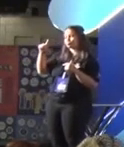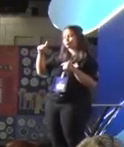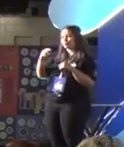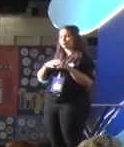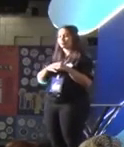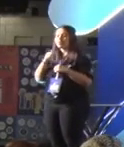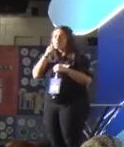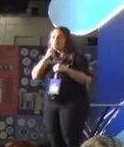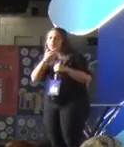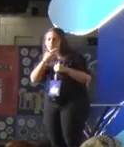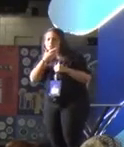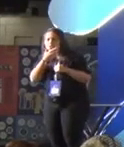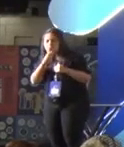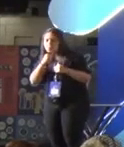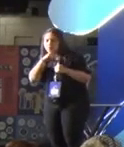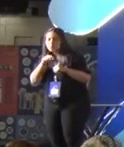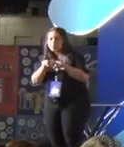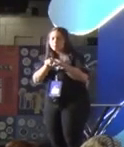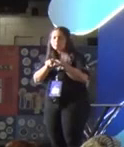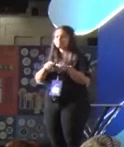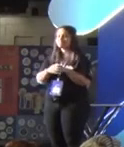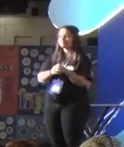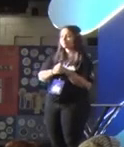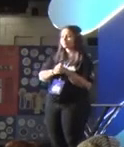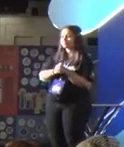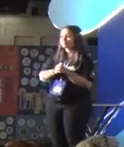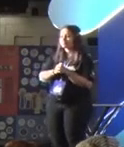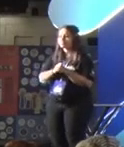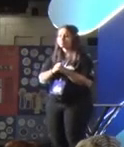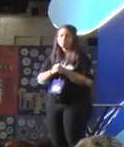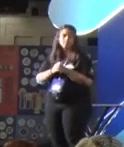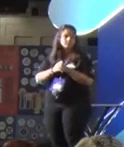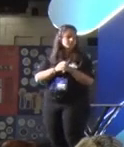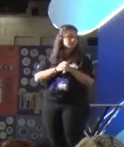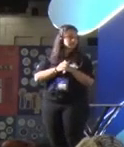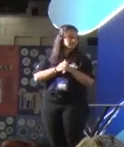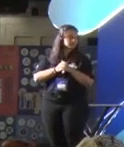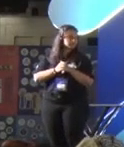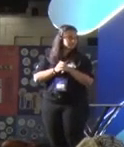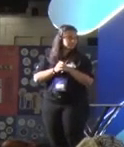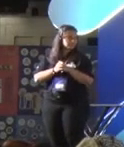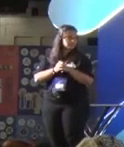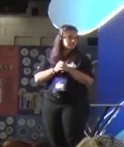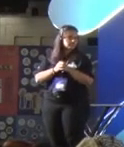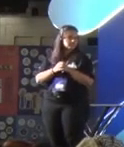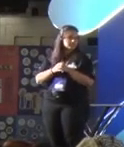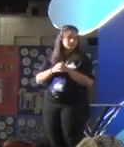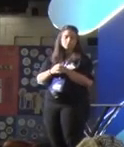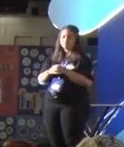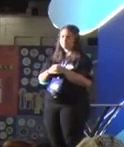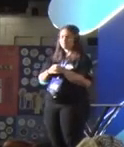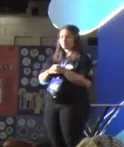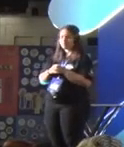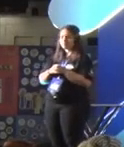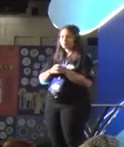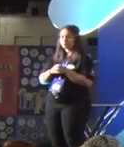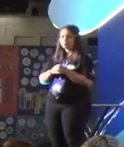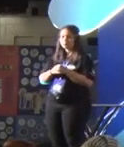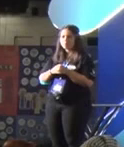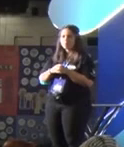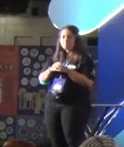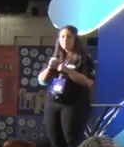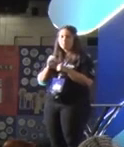pessoal. Oi, pessoal, é isso, então, obrigado. Is that it? Oh, yes, all right.